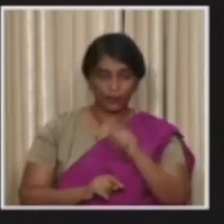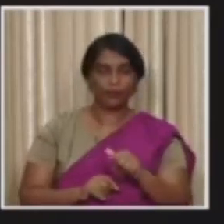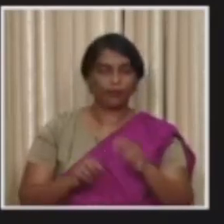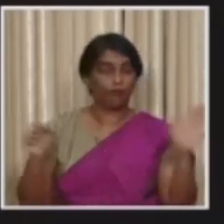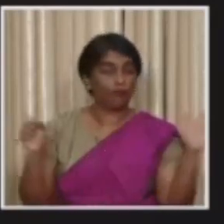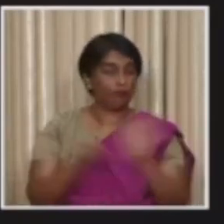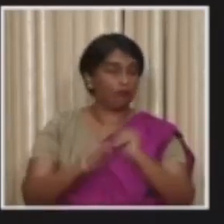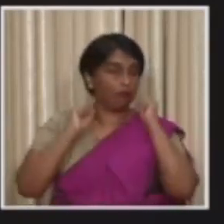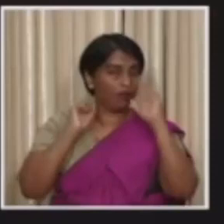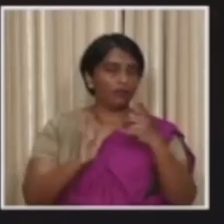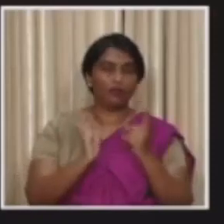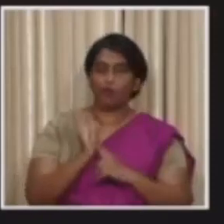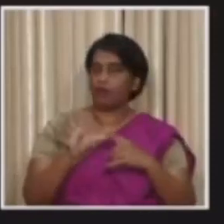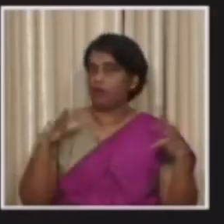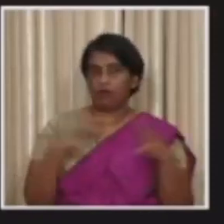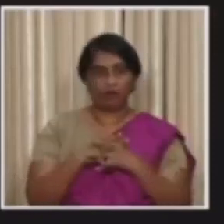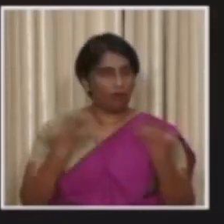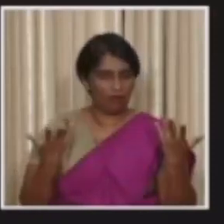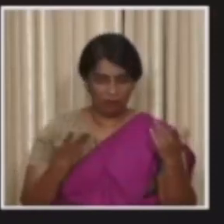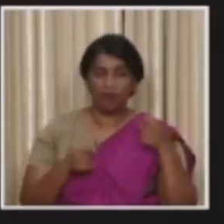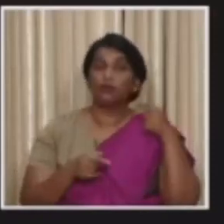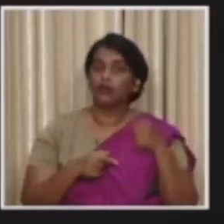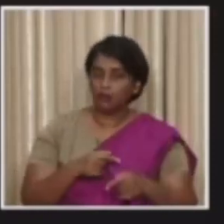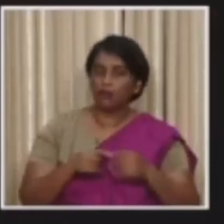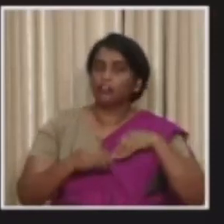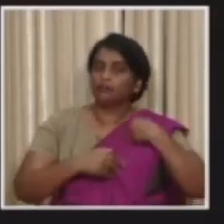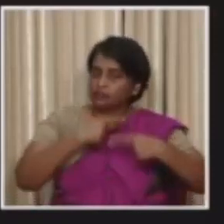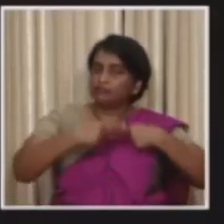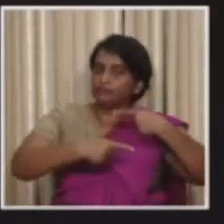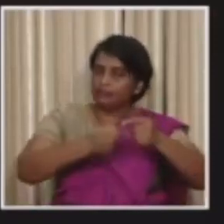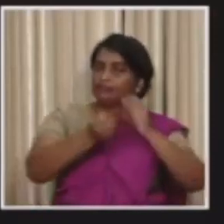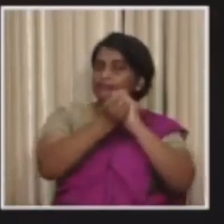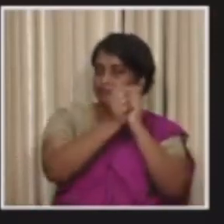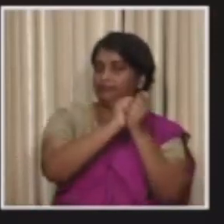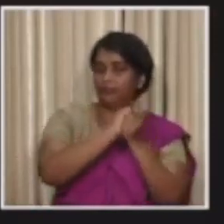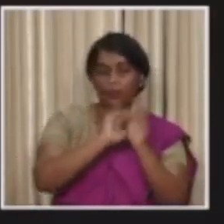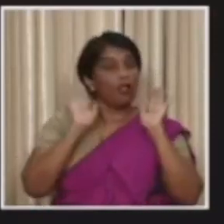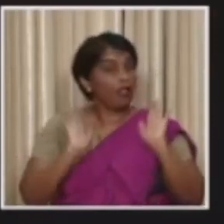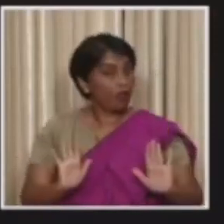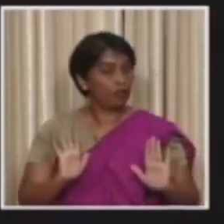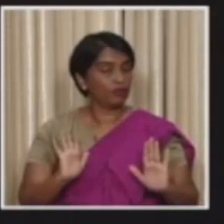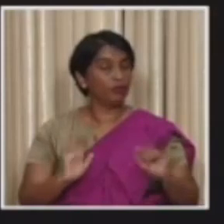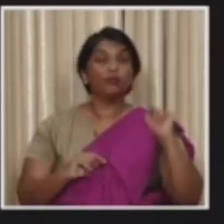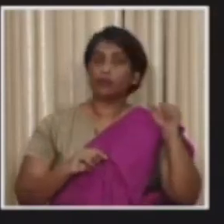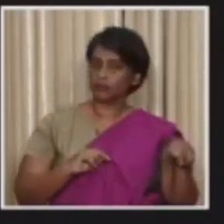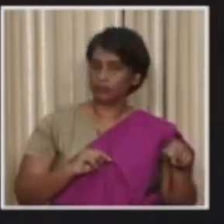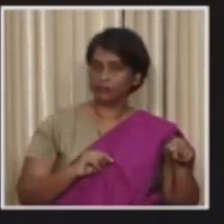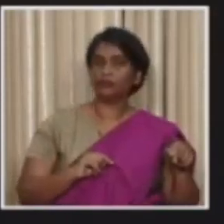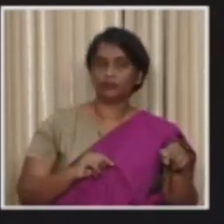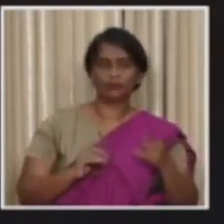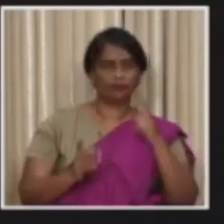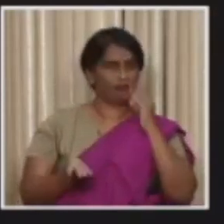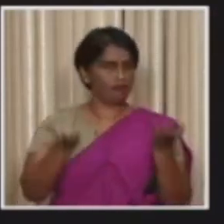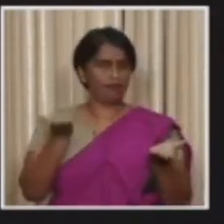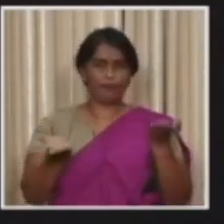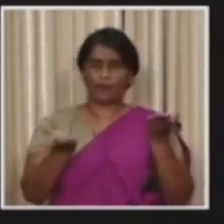also will evolve like everything else. But comparatively, this is a much better first step towards establishing